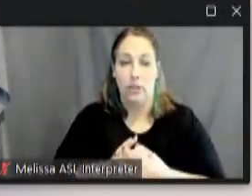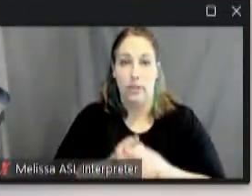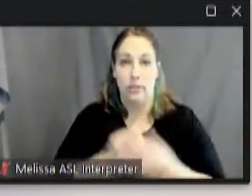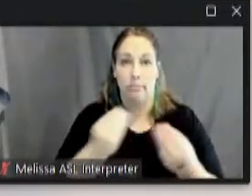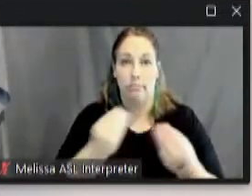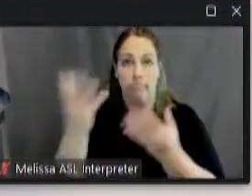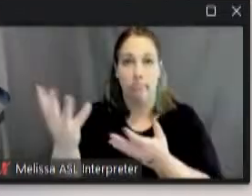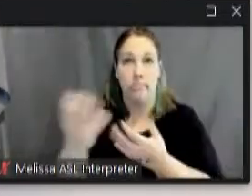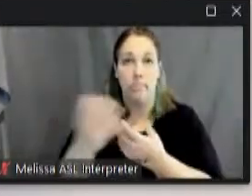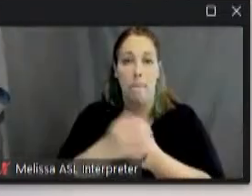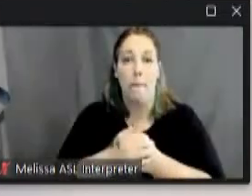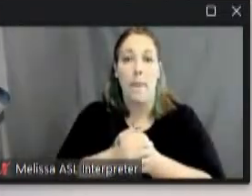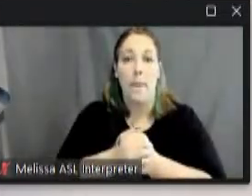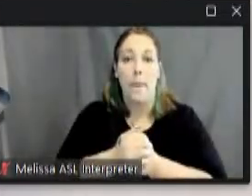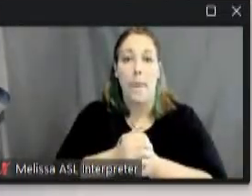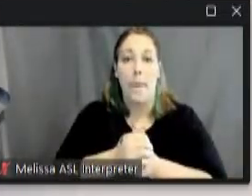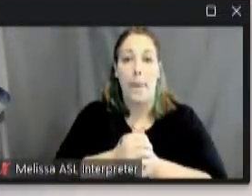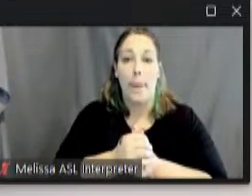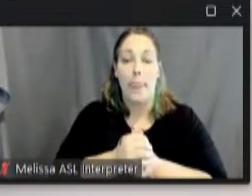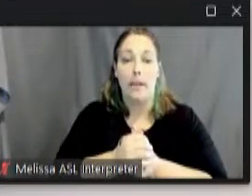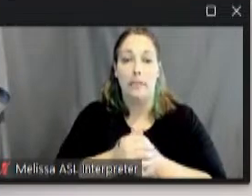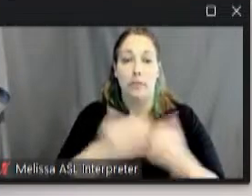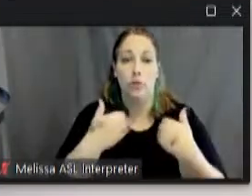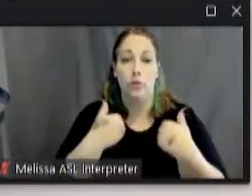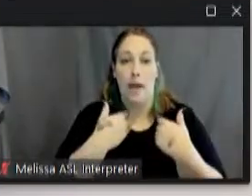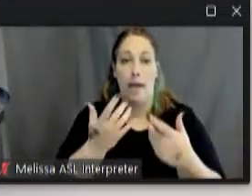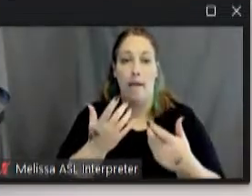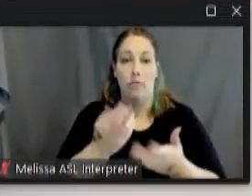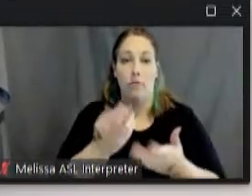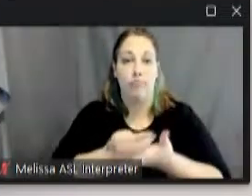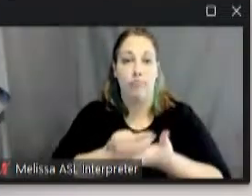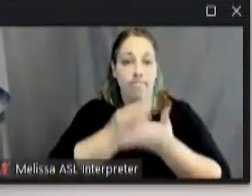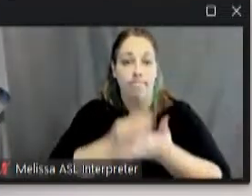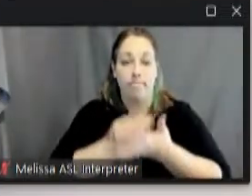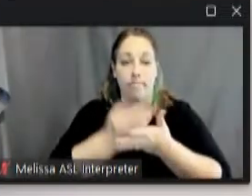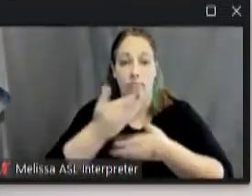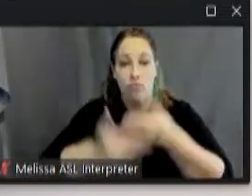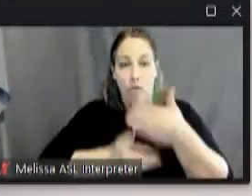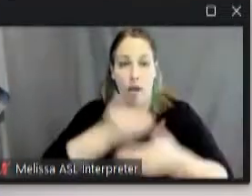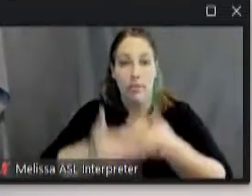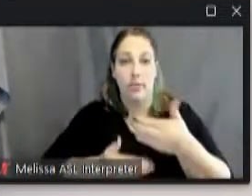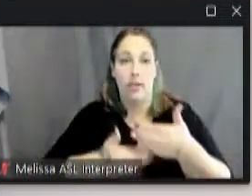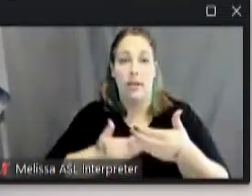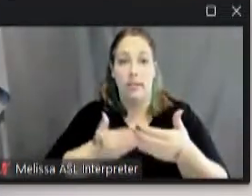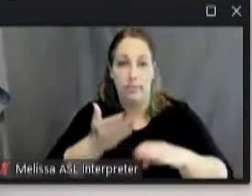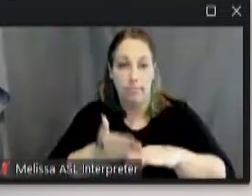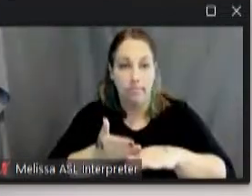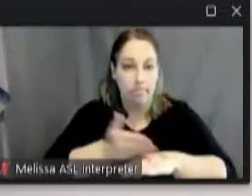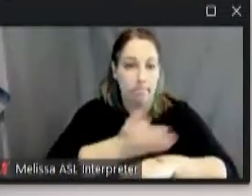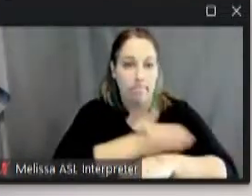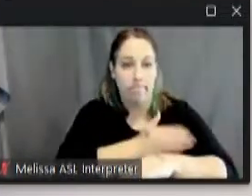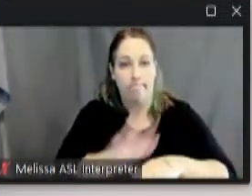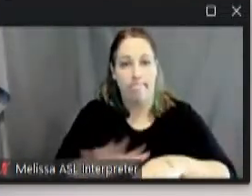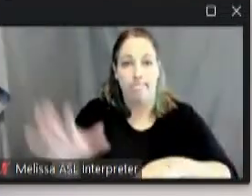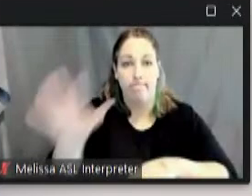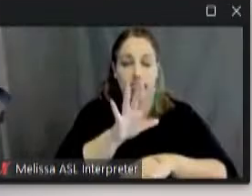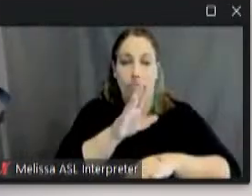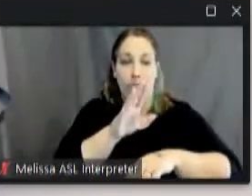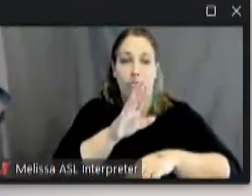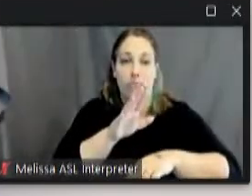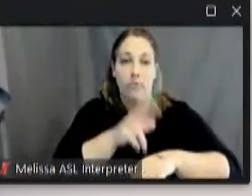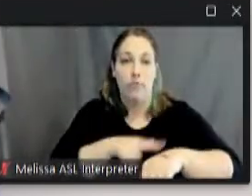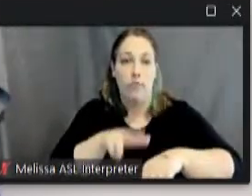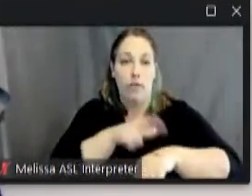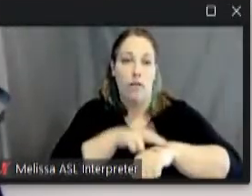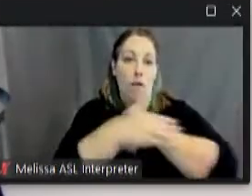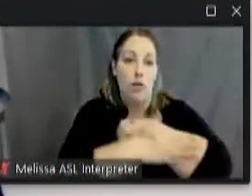to have rehabilitation processes effected within the country. Apart from this, there's also another